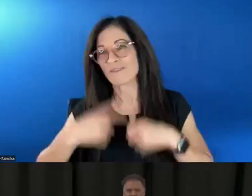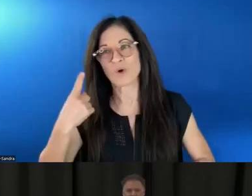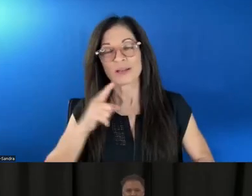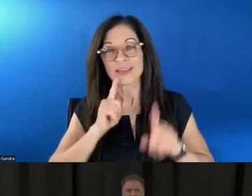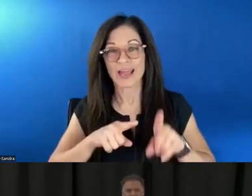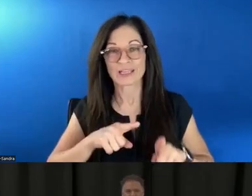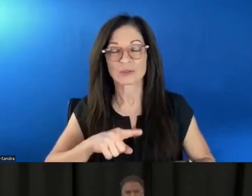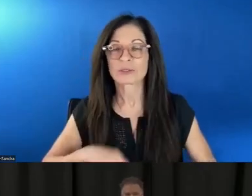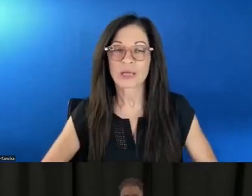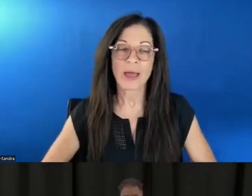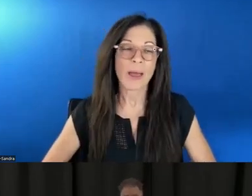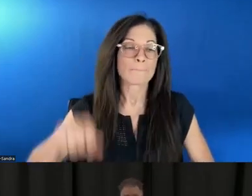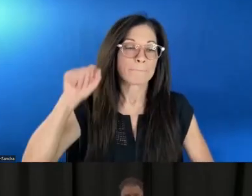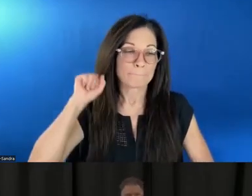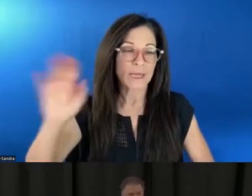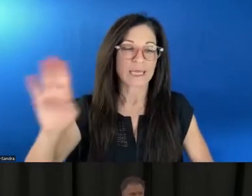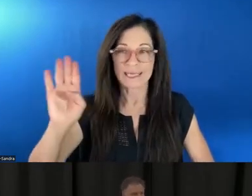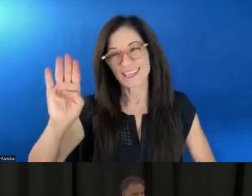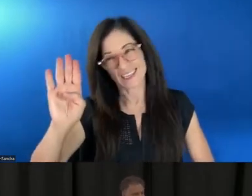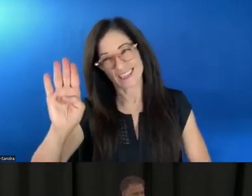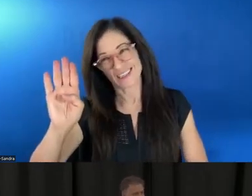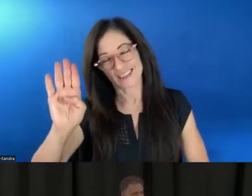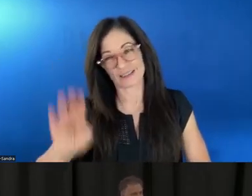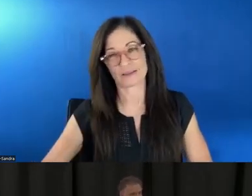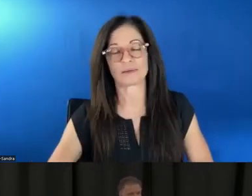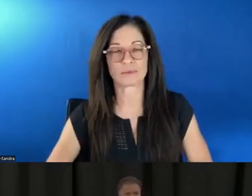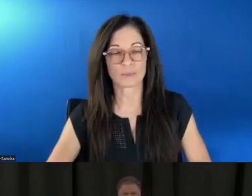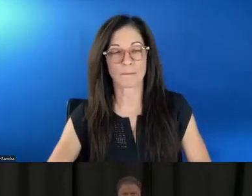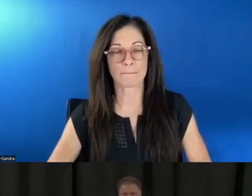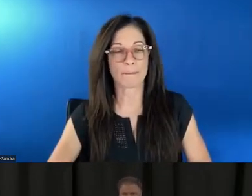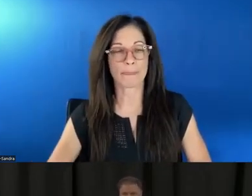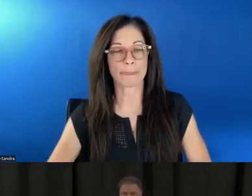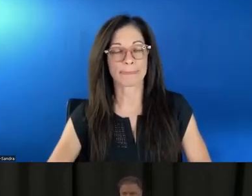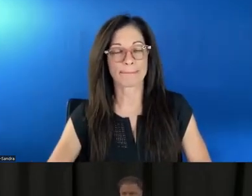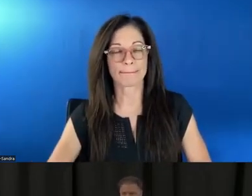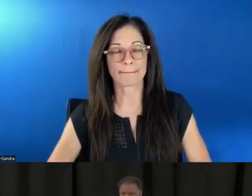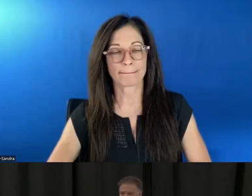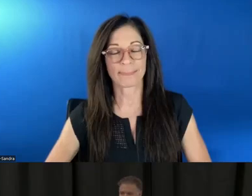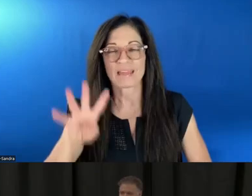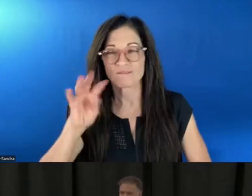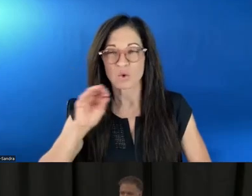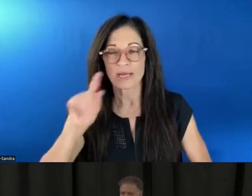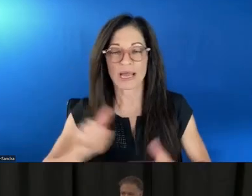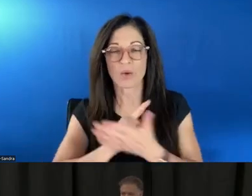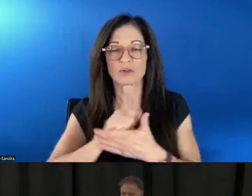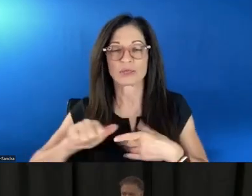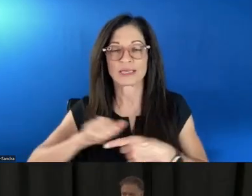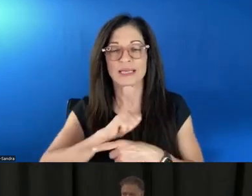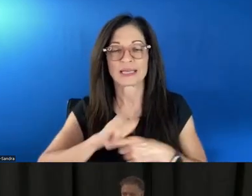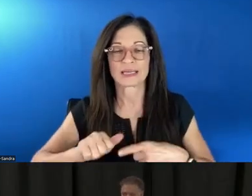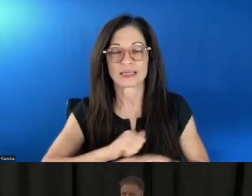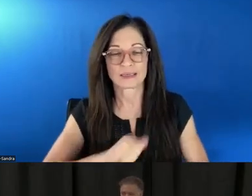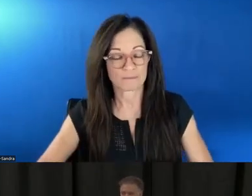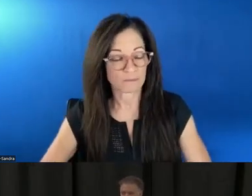was B. Oh, look at that. Of CIT officers via 40-hour trainings. So